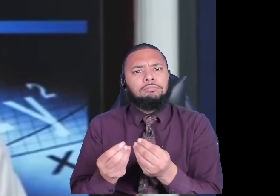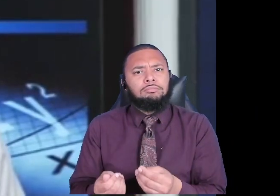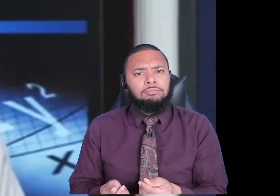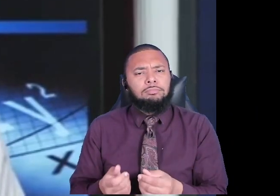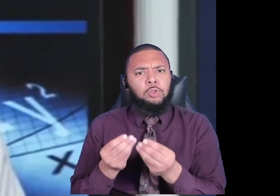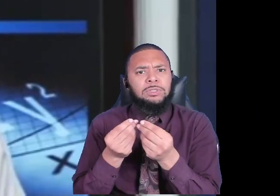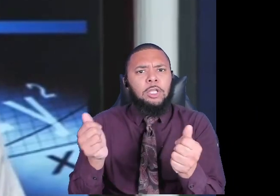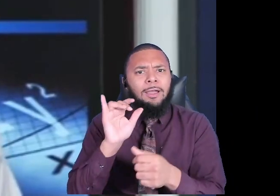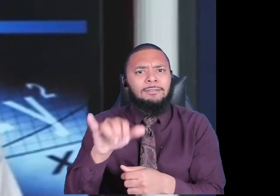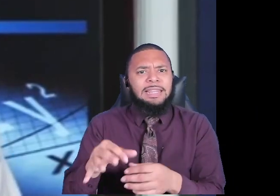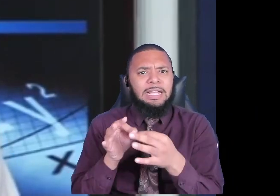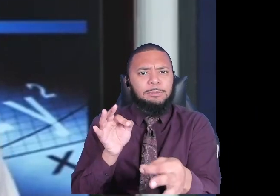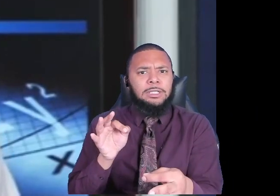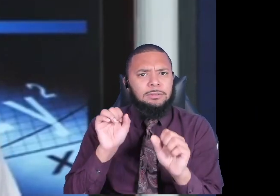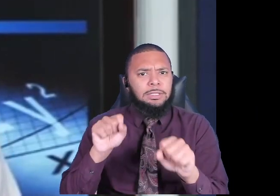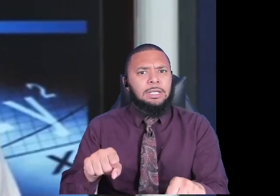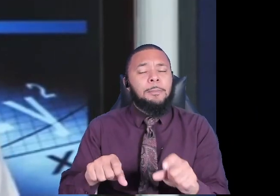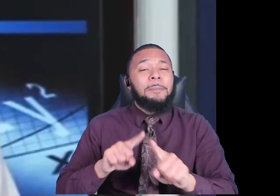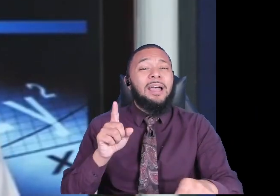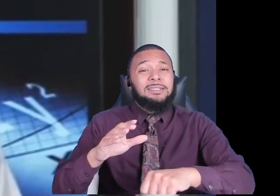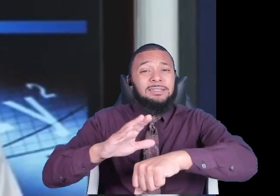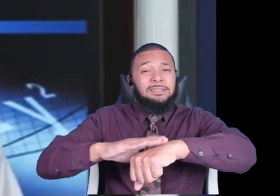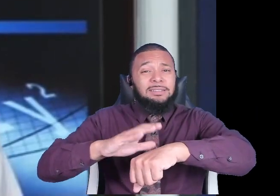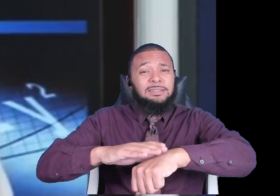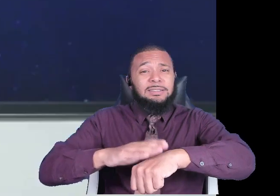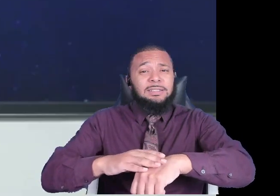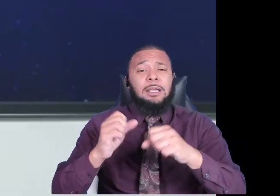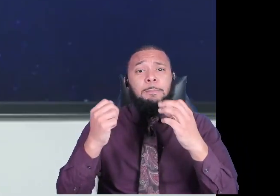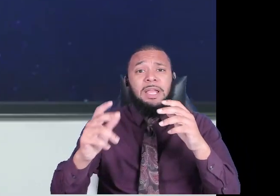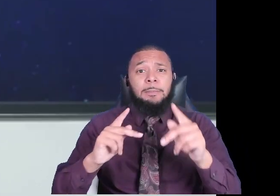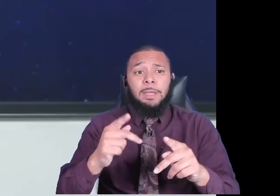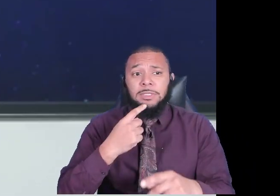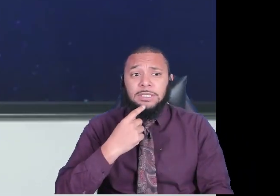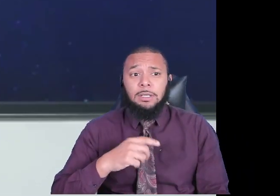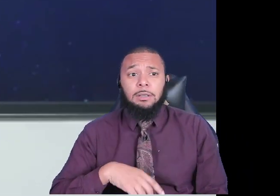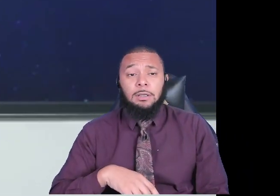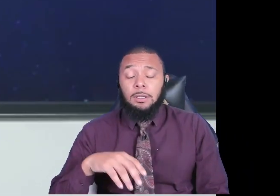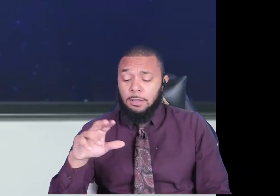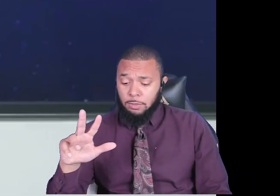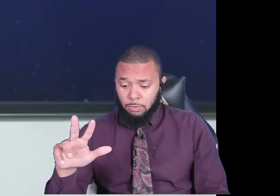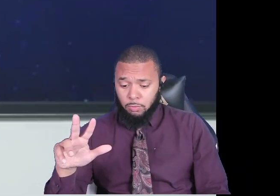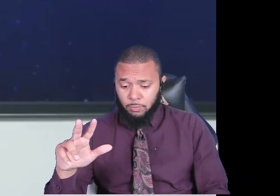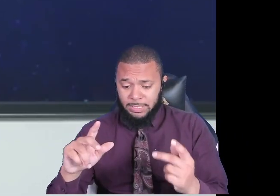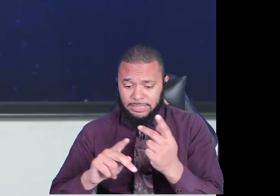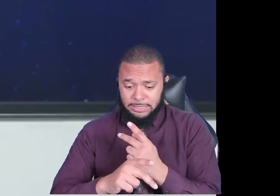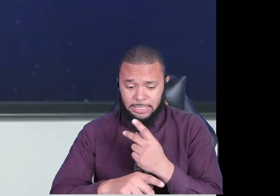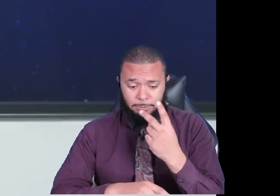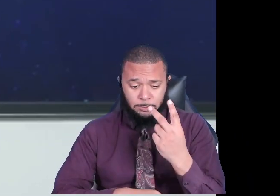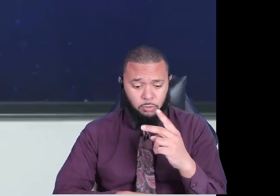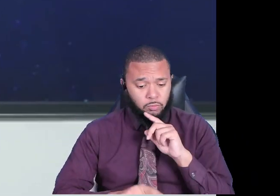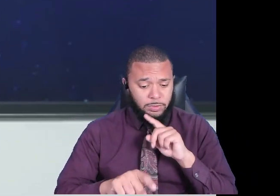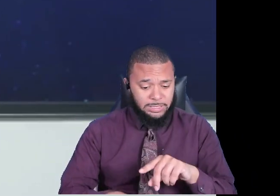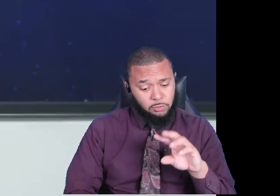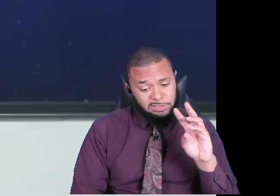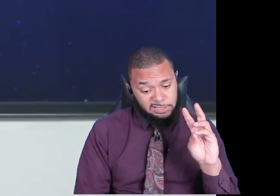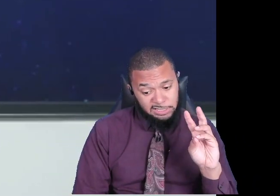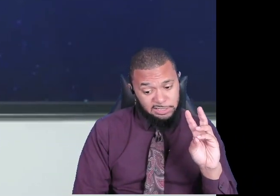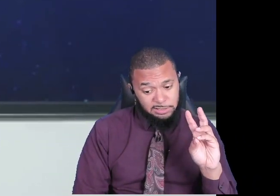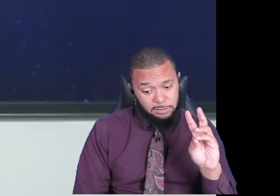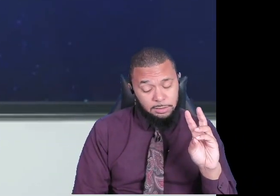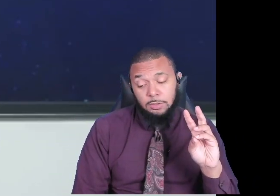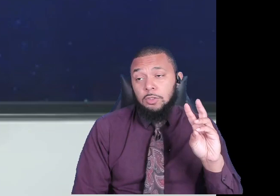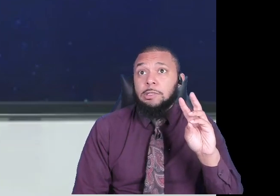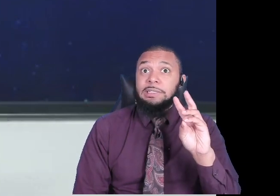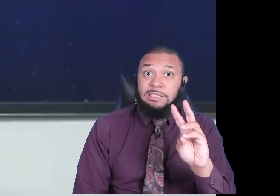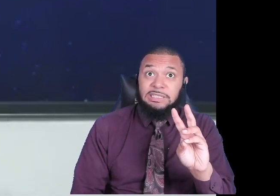But here's the caution. A lot of people will say, well, 3 times 2 is 6, and so I'm going to